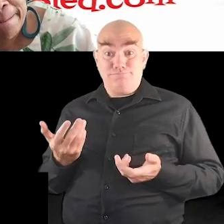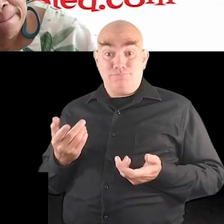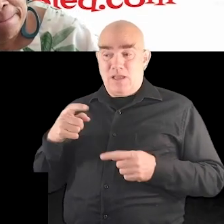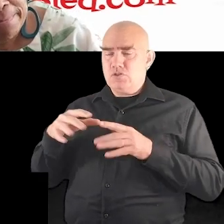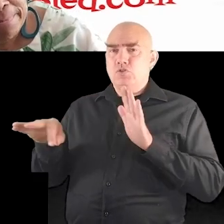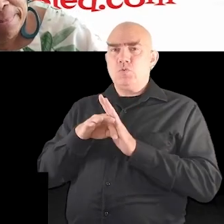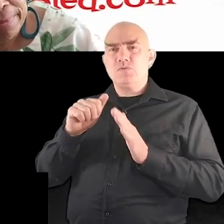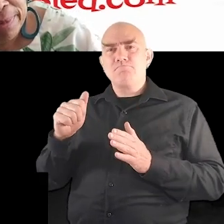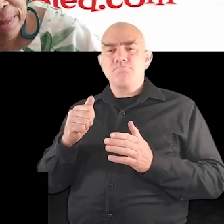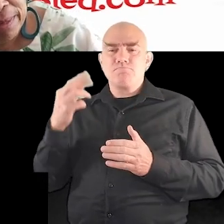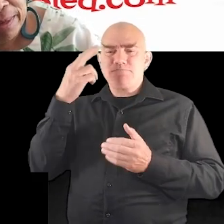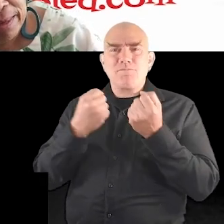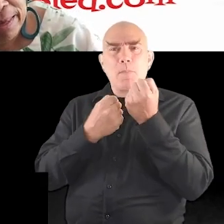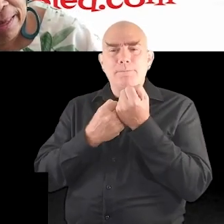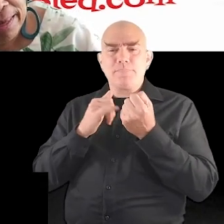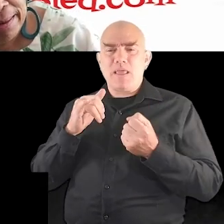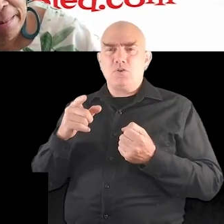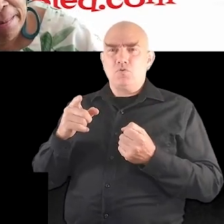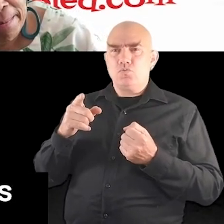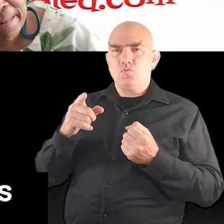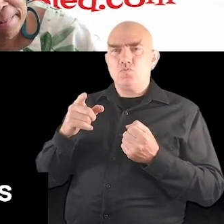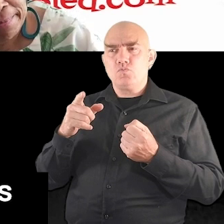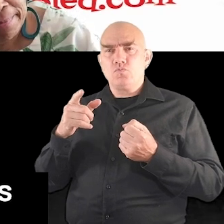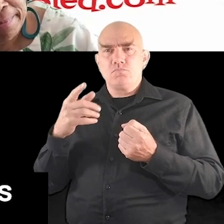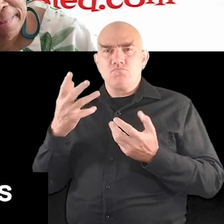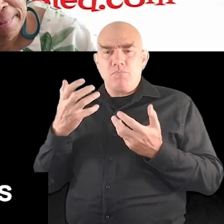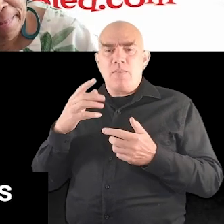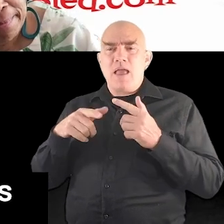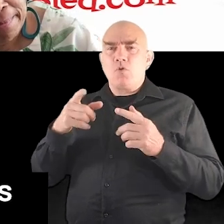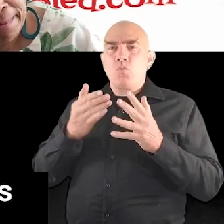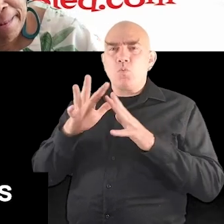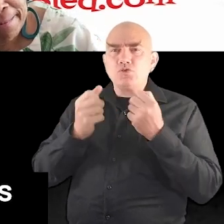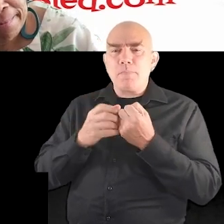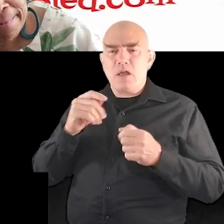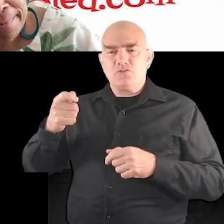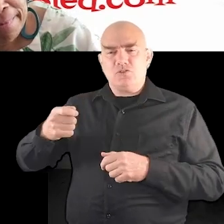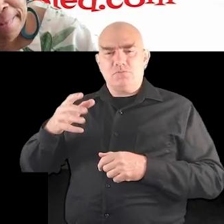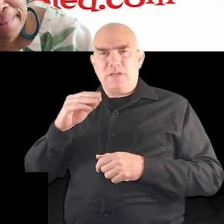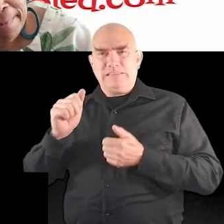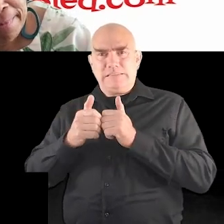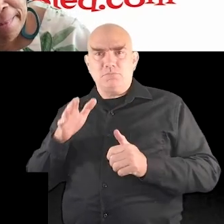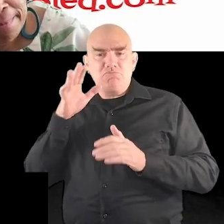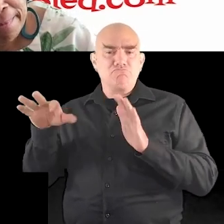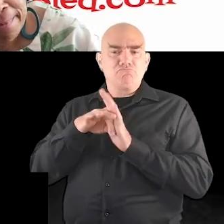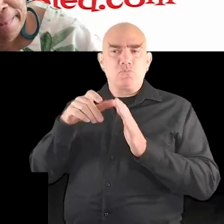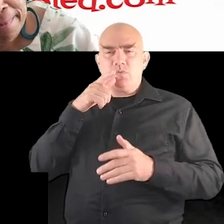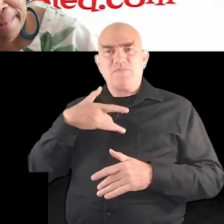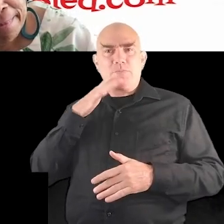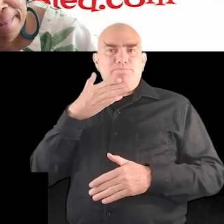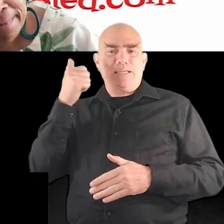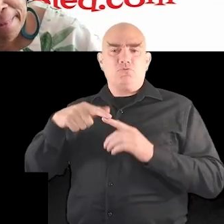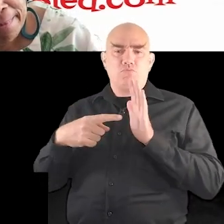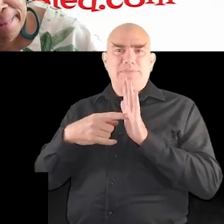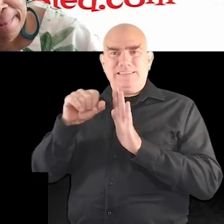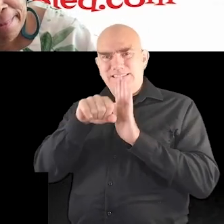You have to choose a platform and then you go through workshops and judging panelists and the contestant they feel will be the best